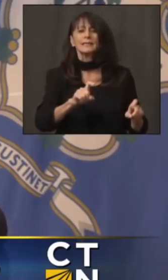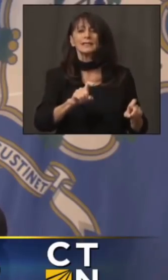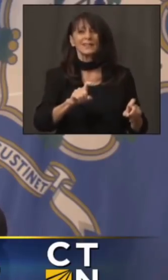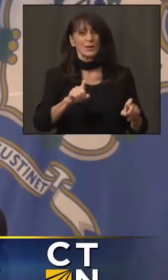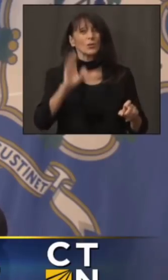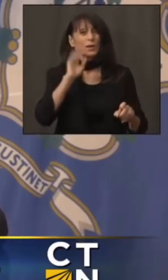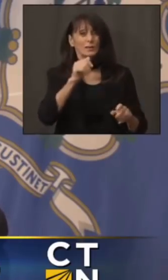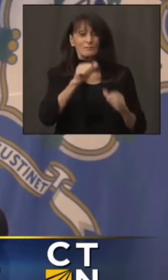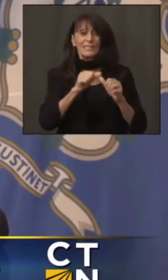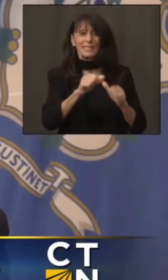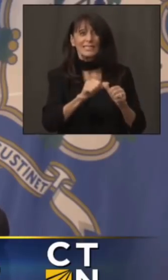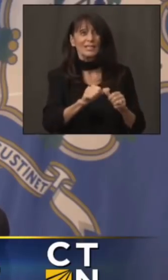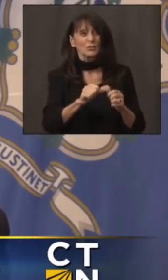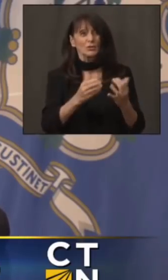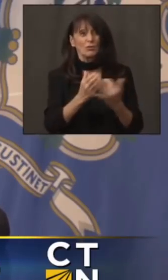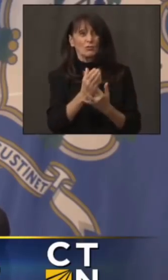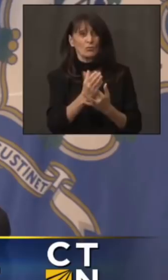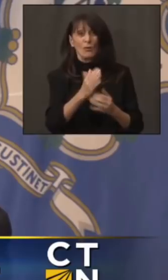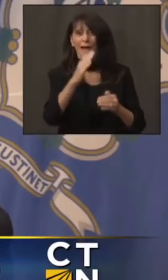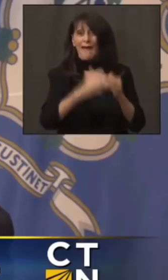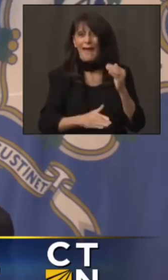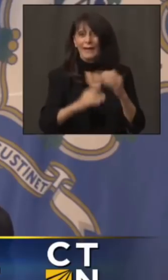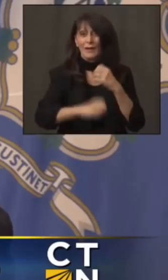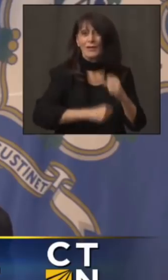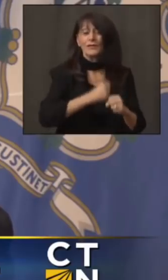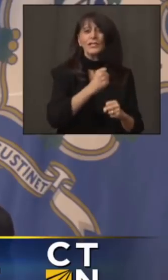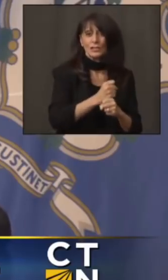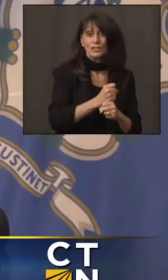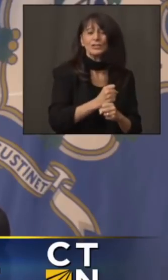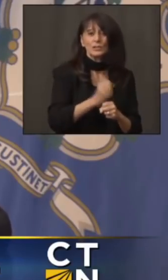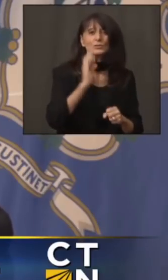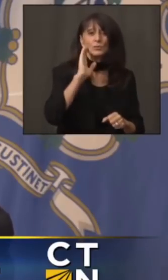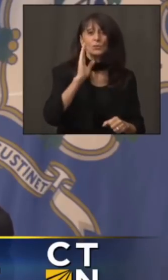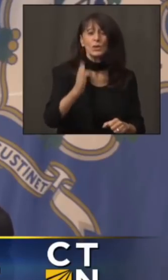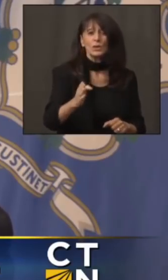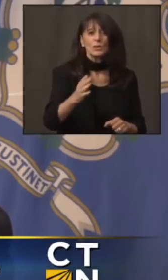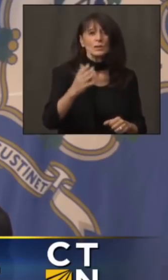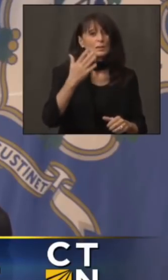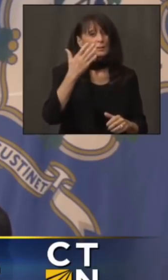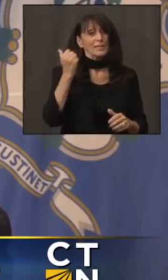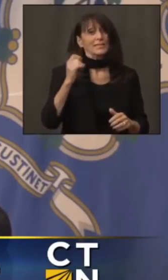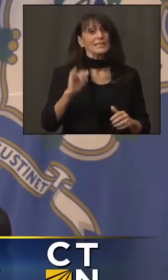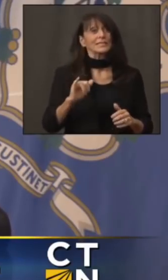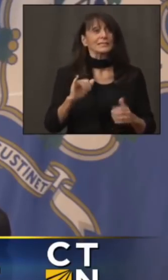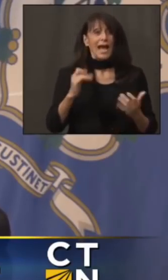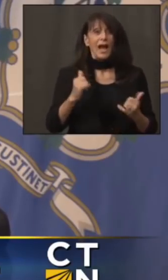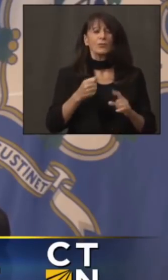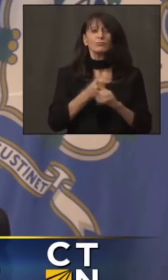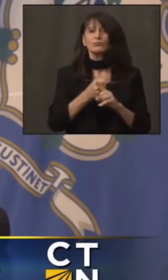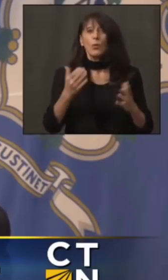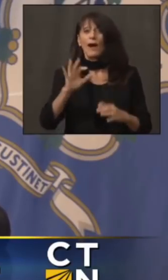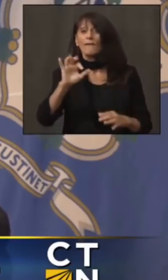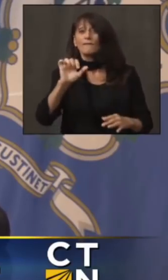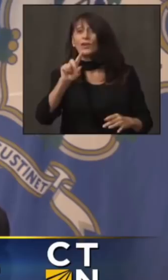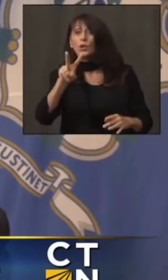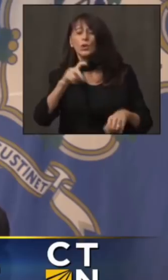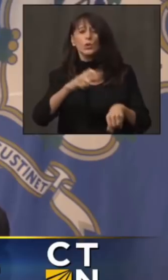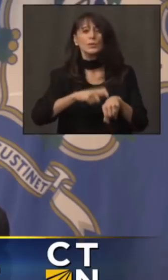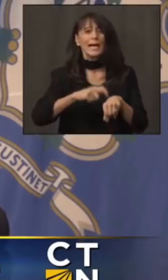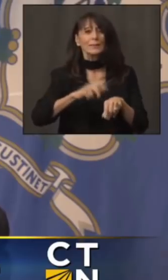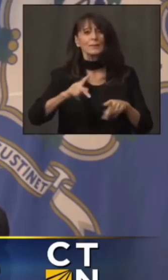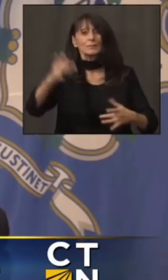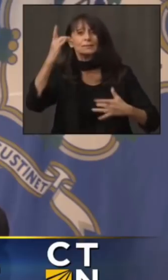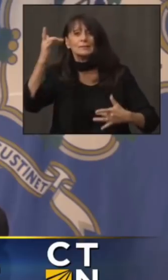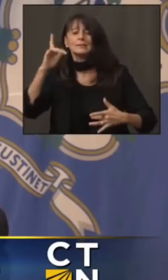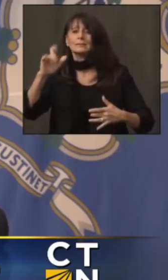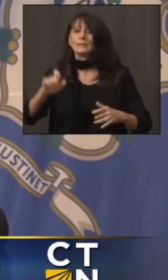least, this year and what could be a testy flu season. That said, let me give